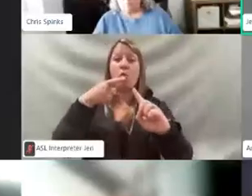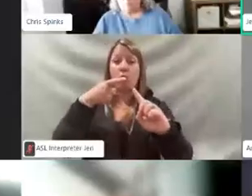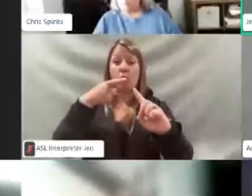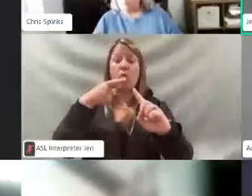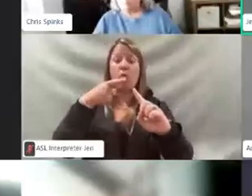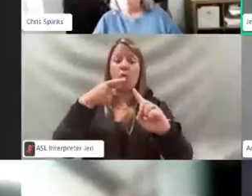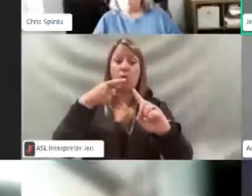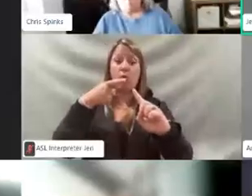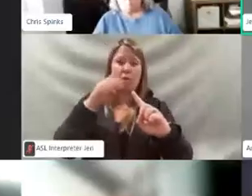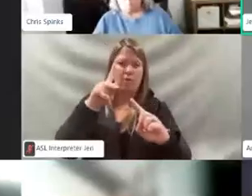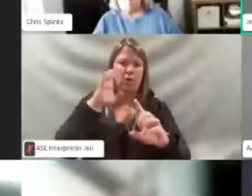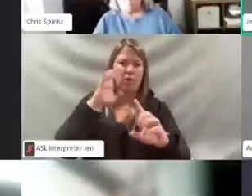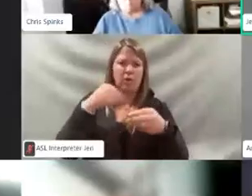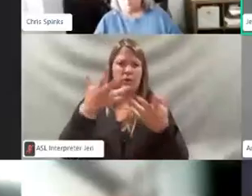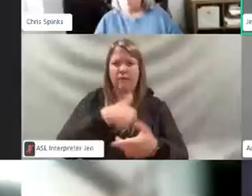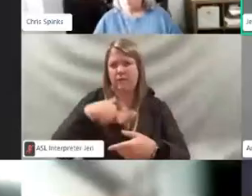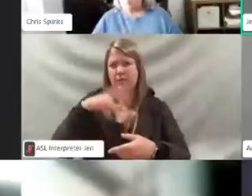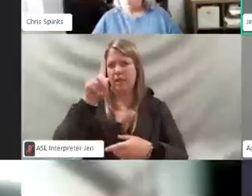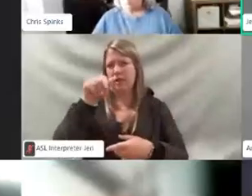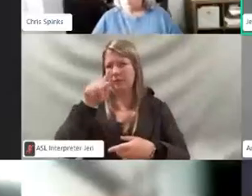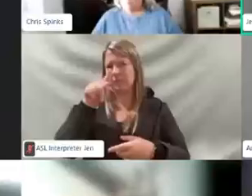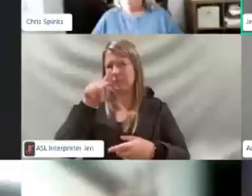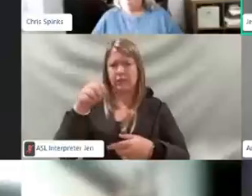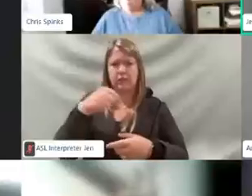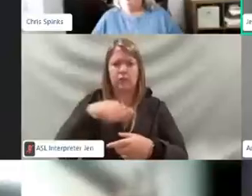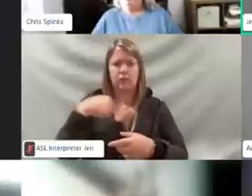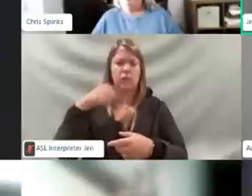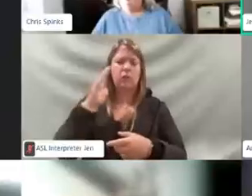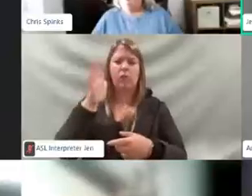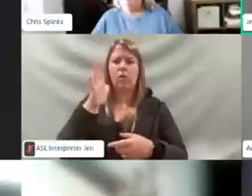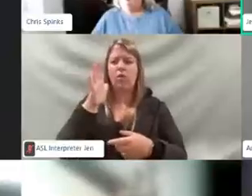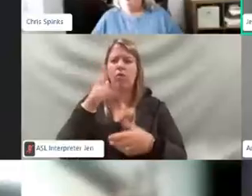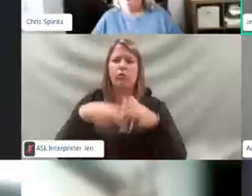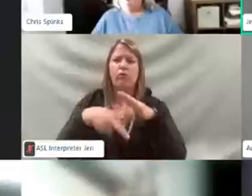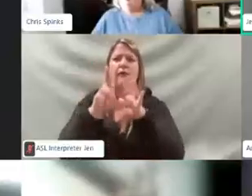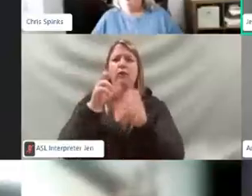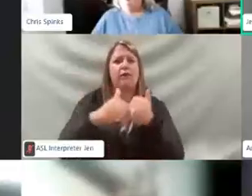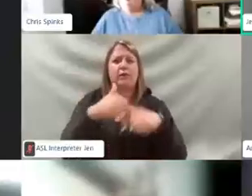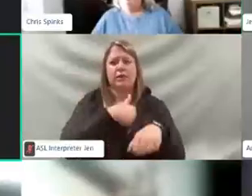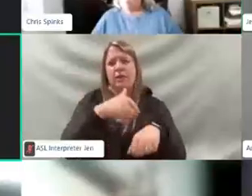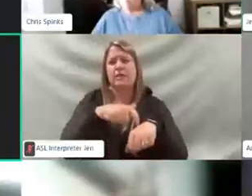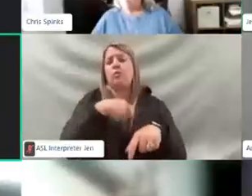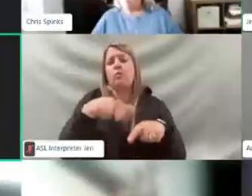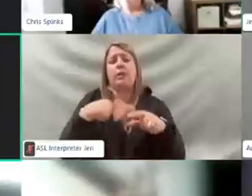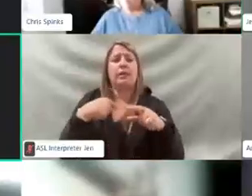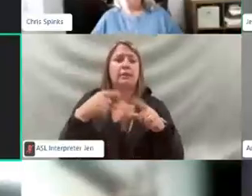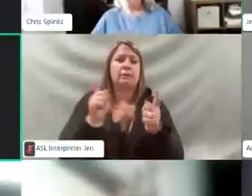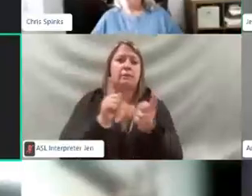I guess Mike's going to give us an update. We continue to revisit that every time we meet here, and Mike gives us an